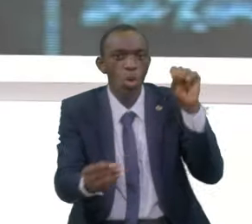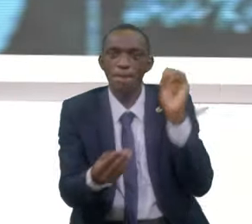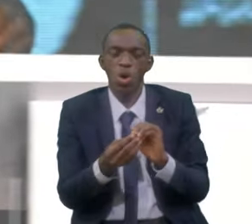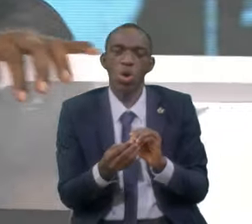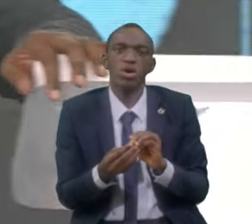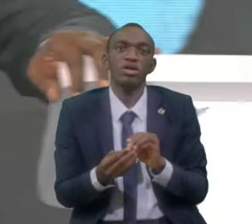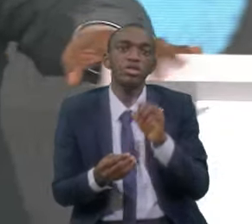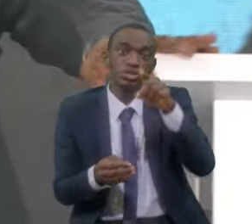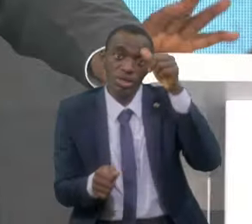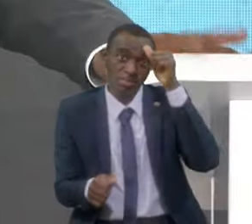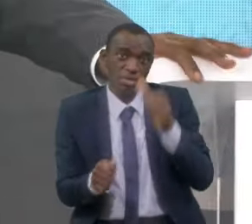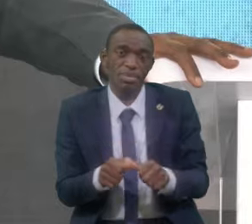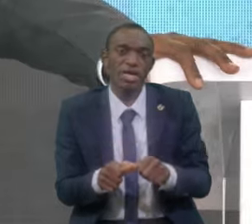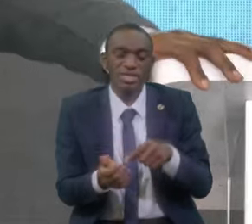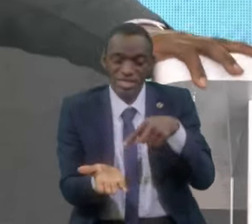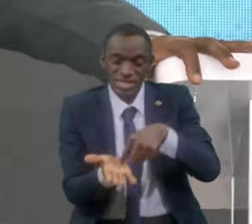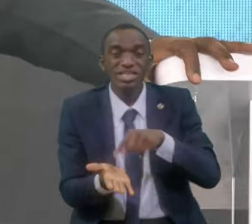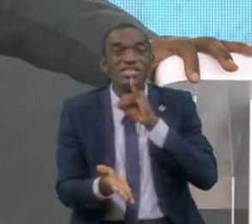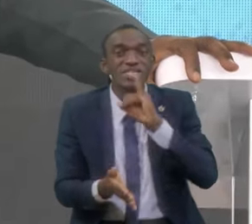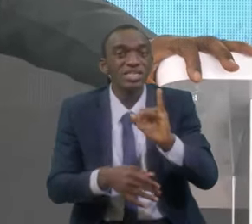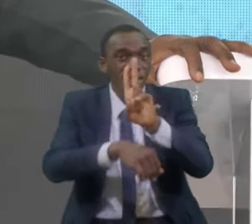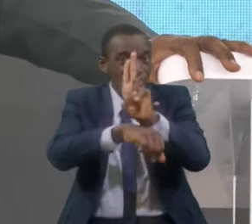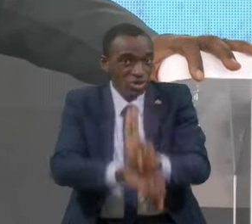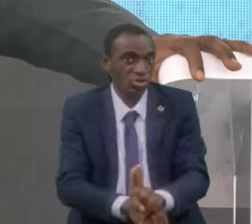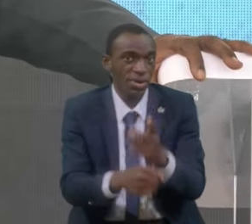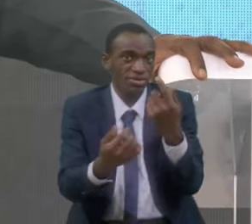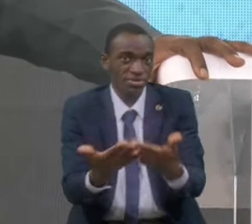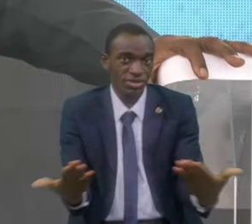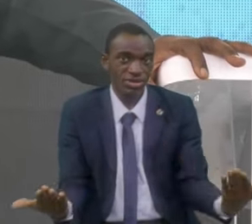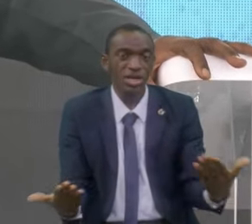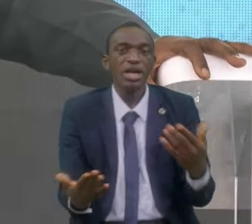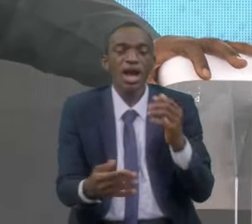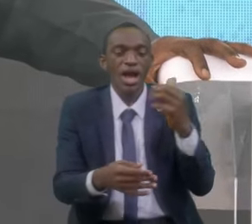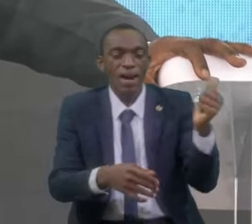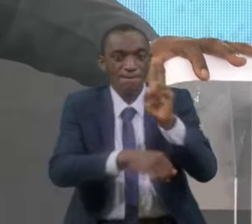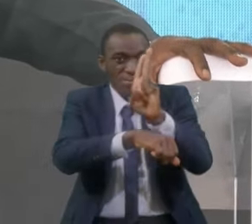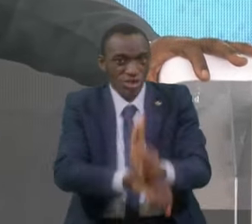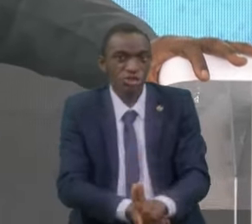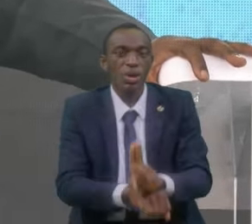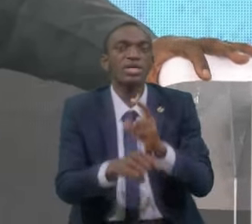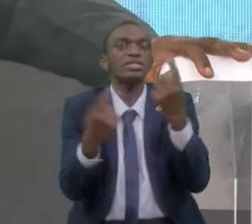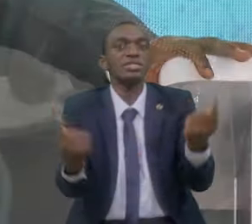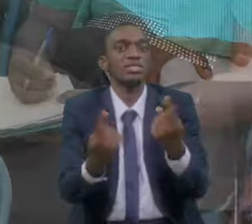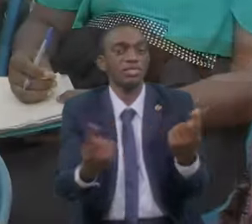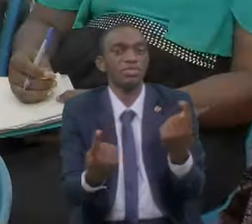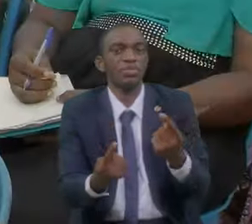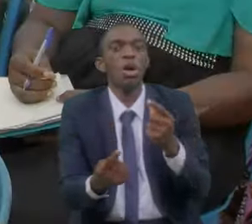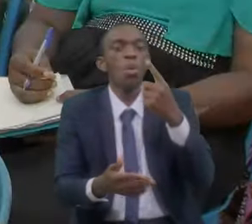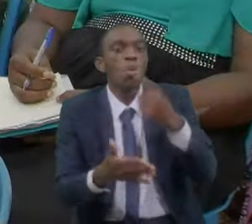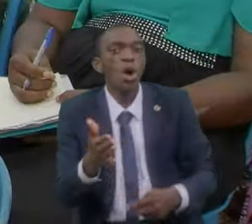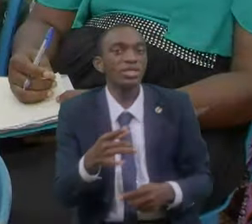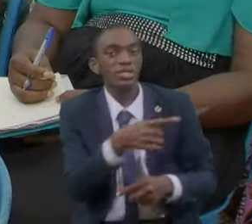this is a habitual sin, a besetting sin, what they always did.